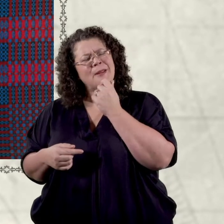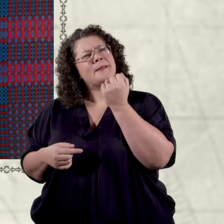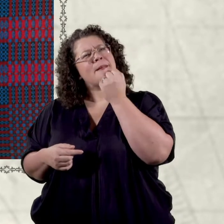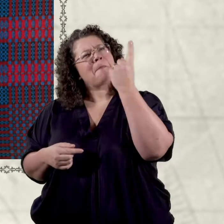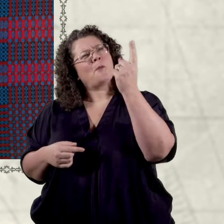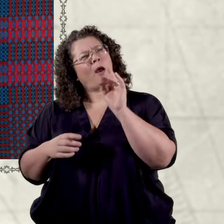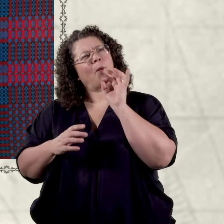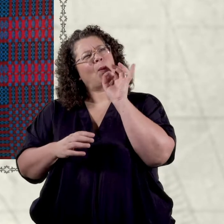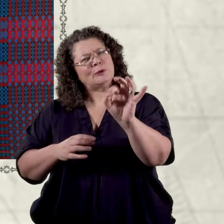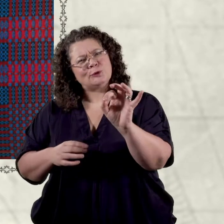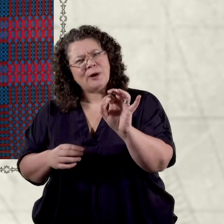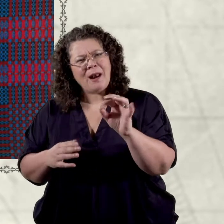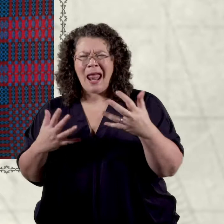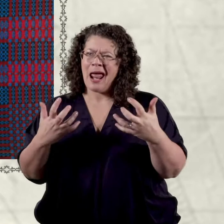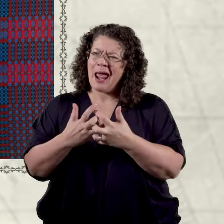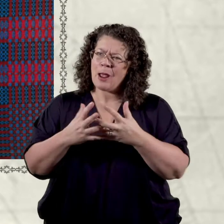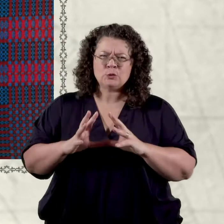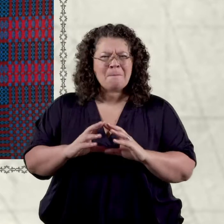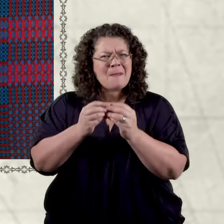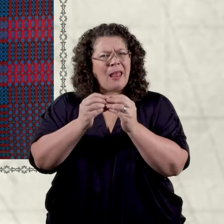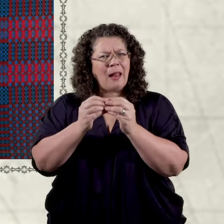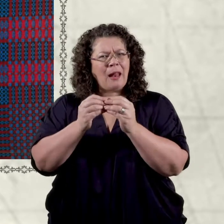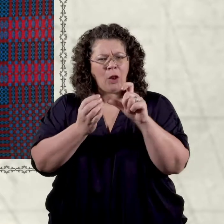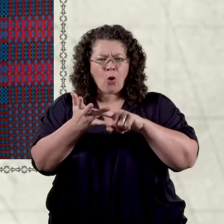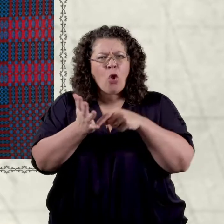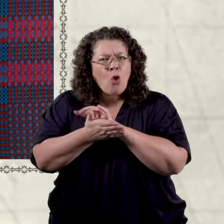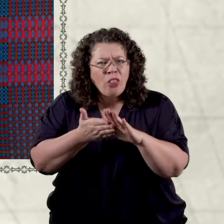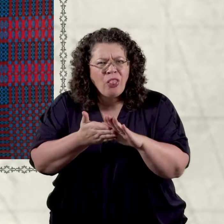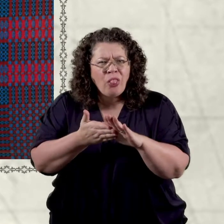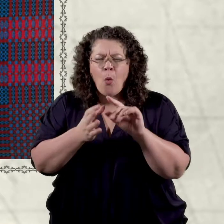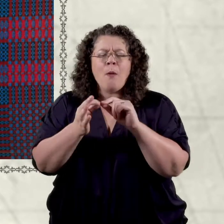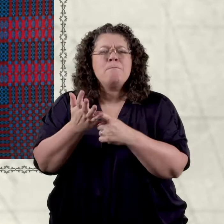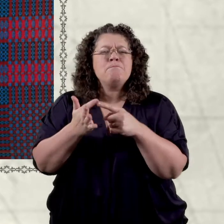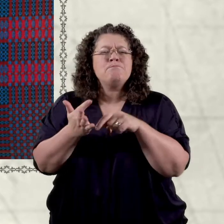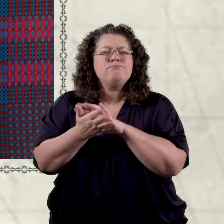But the big question is, how do you make cloth or brethyn?